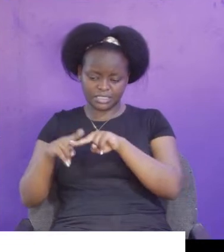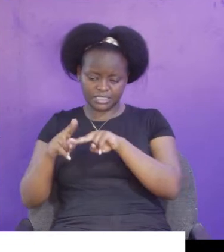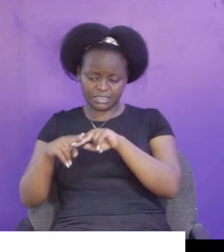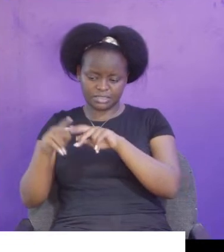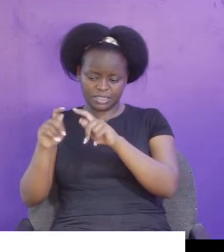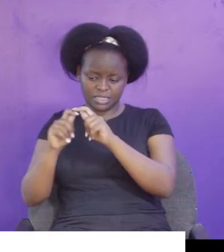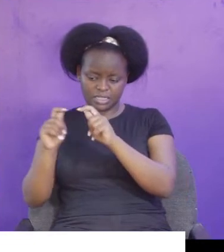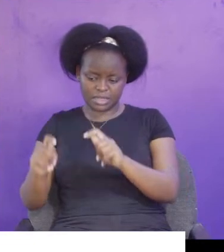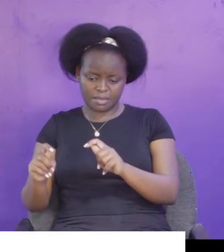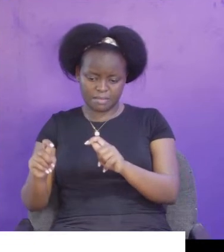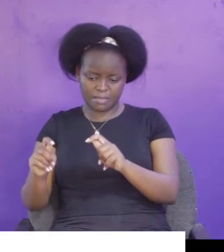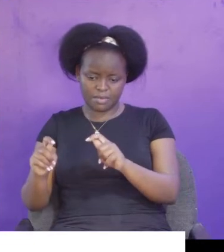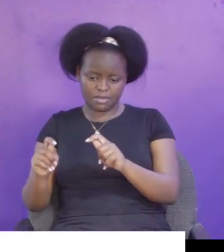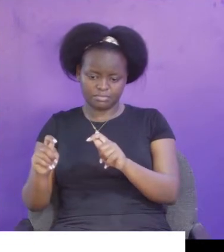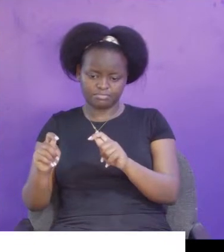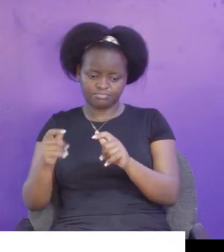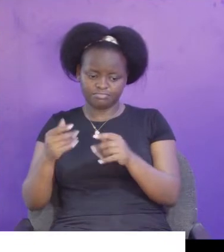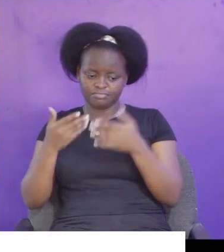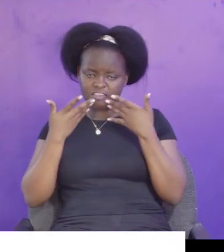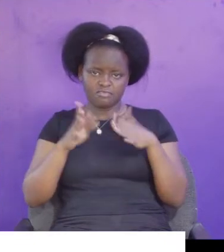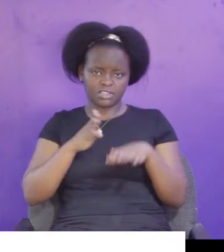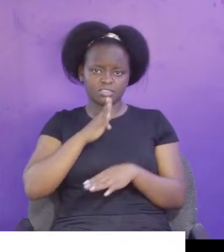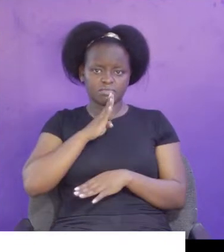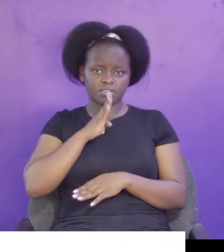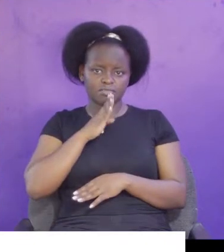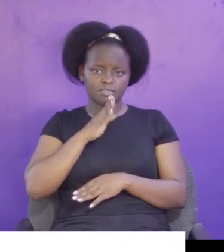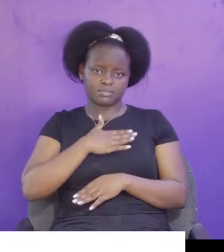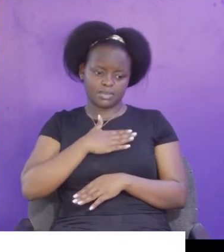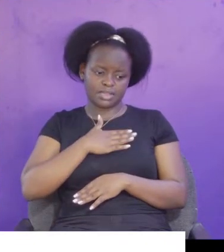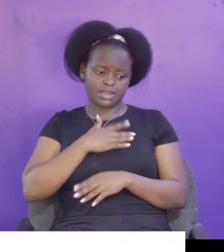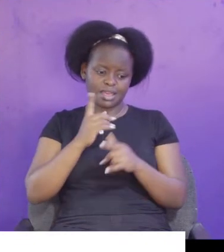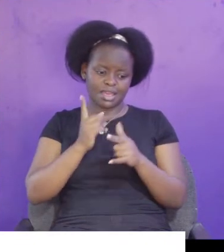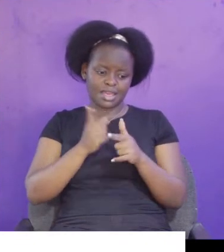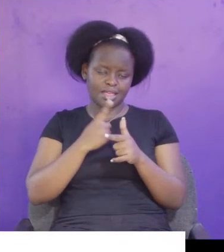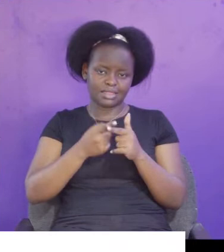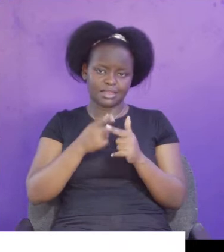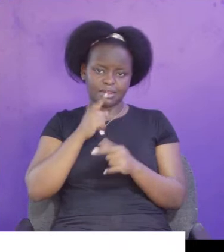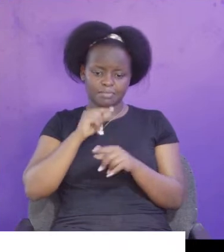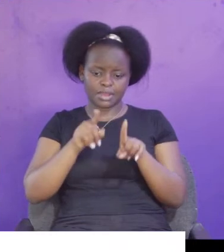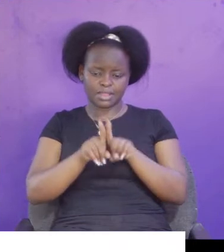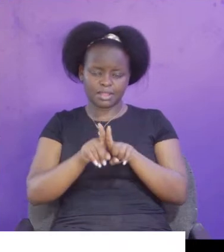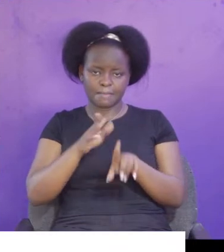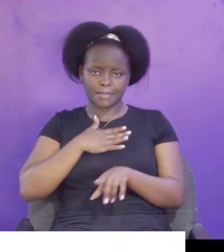just finished my breakfast. And then my brother Junior called me.